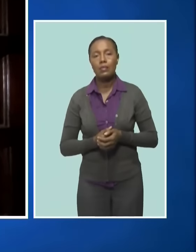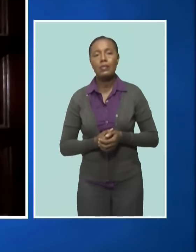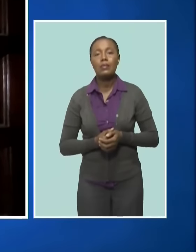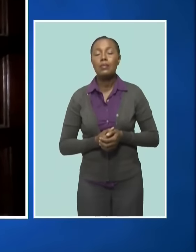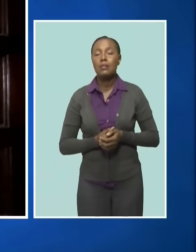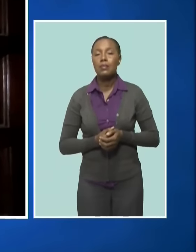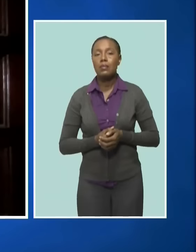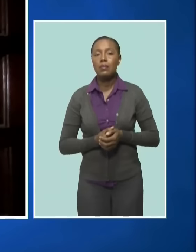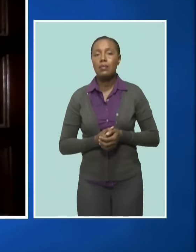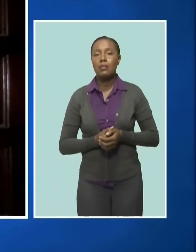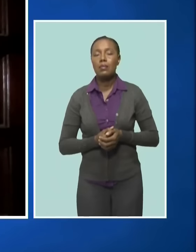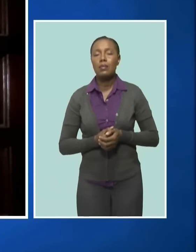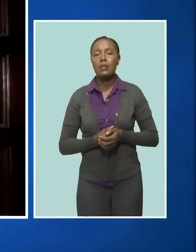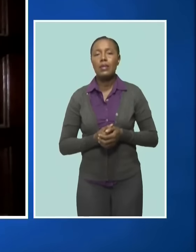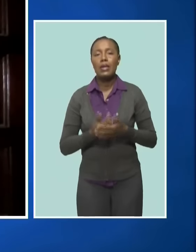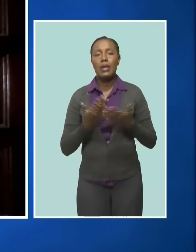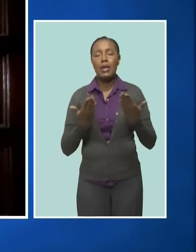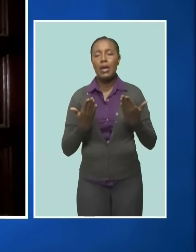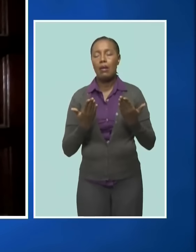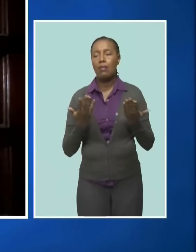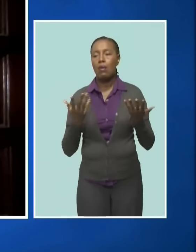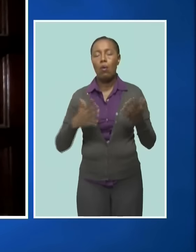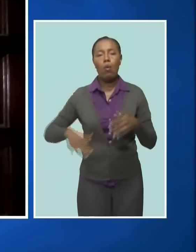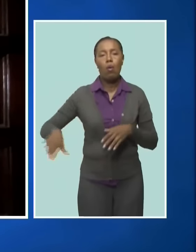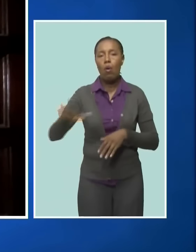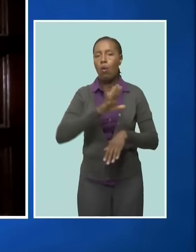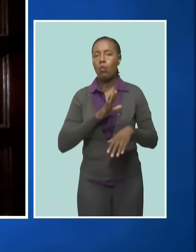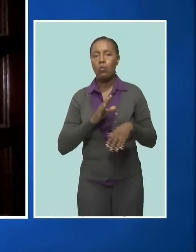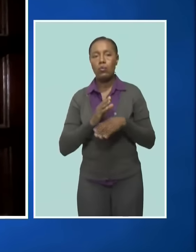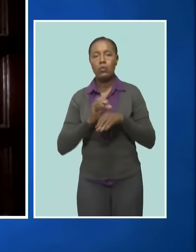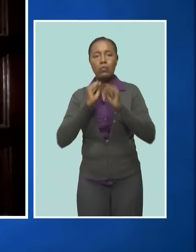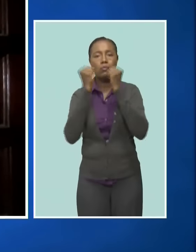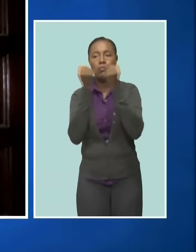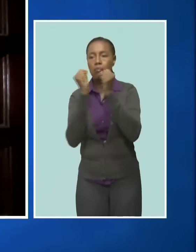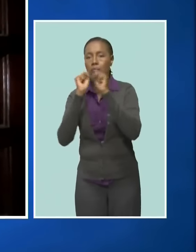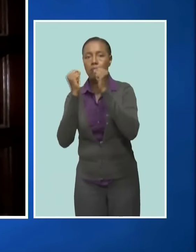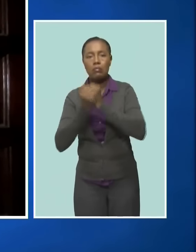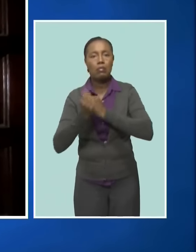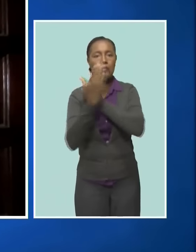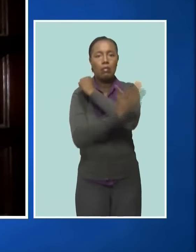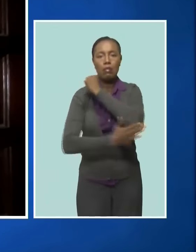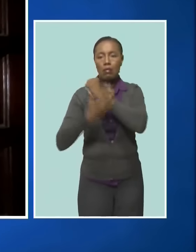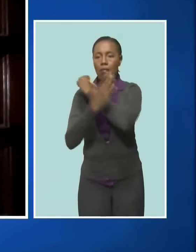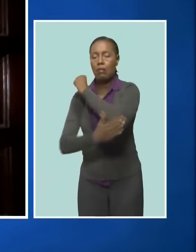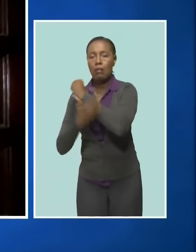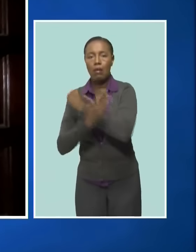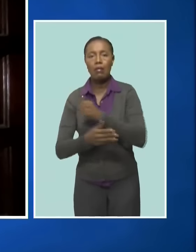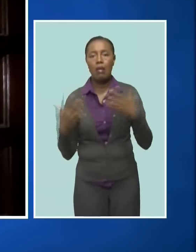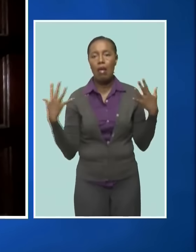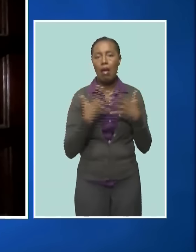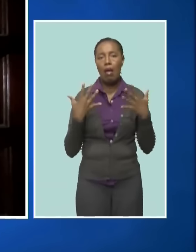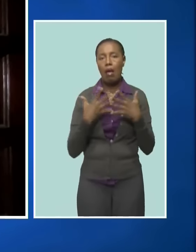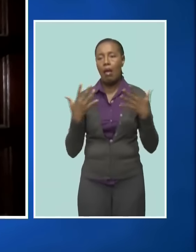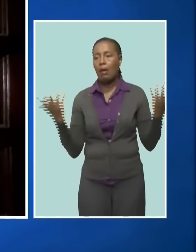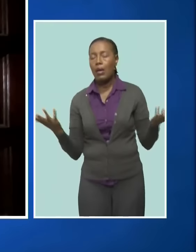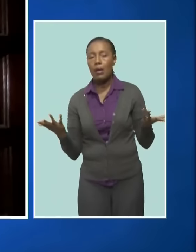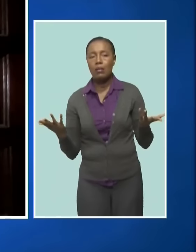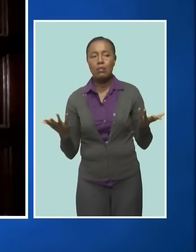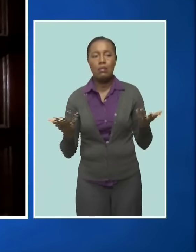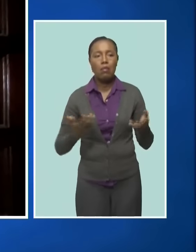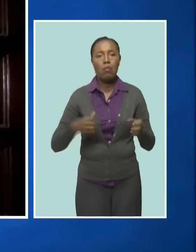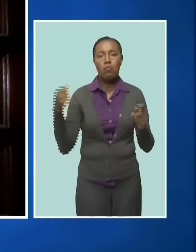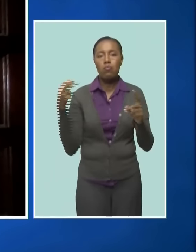is fear across societies in the Caribbean, particularly in relation to gun violence, and we don't manufacture